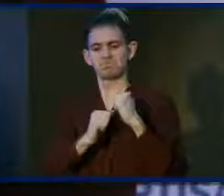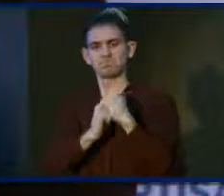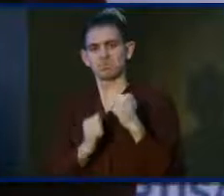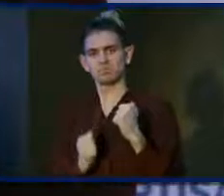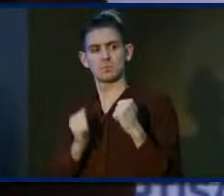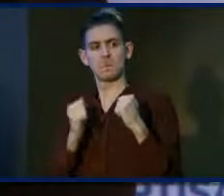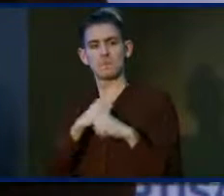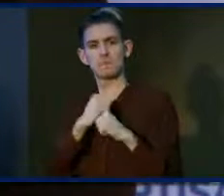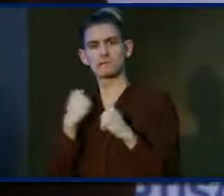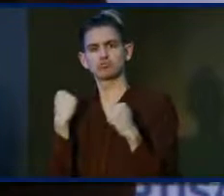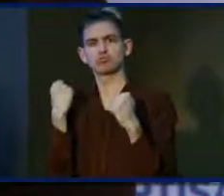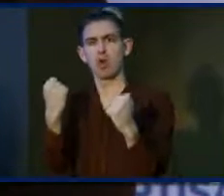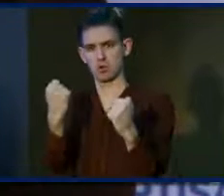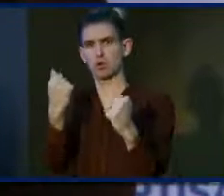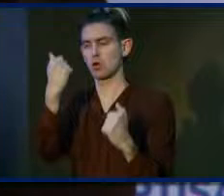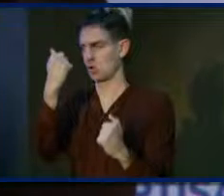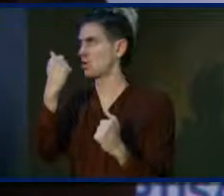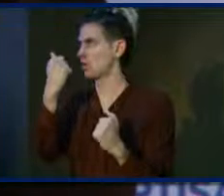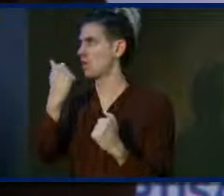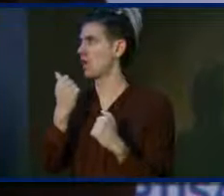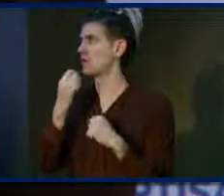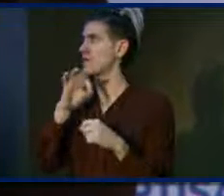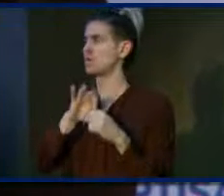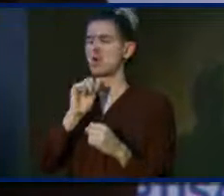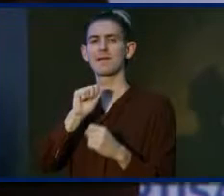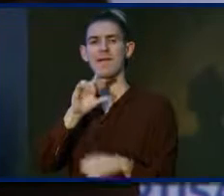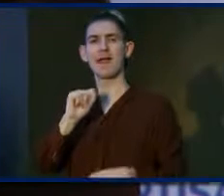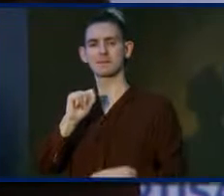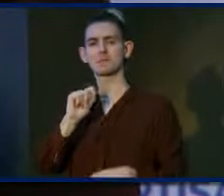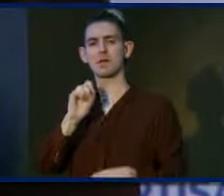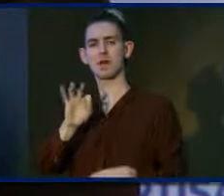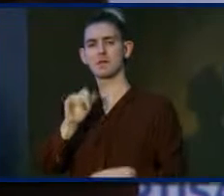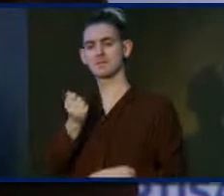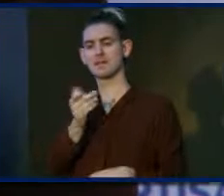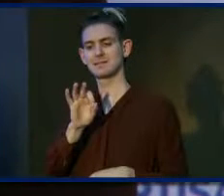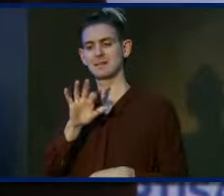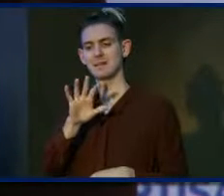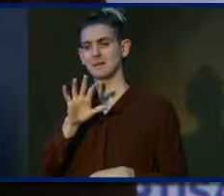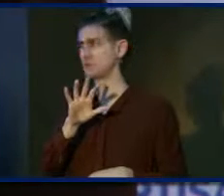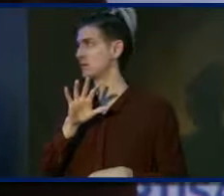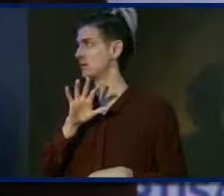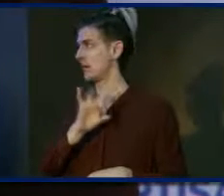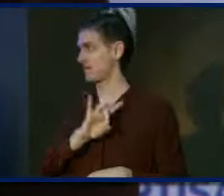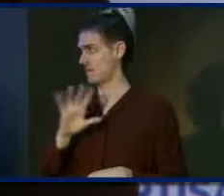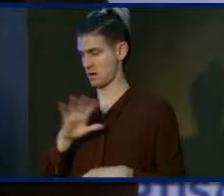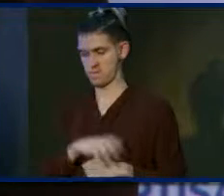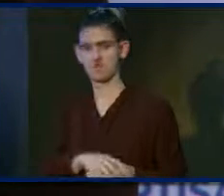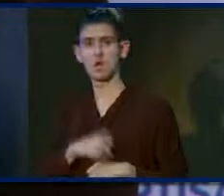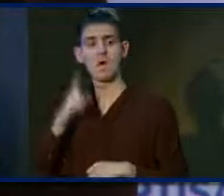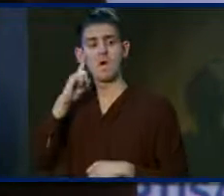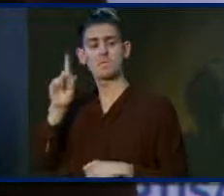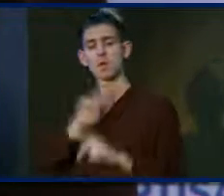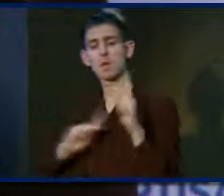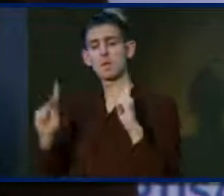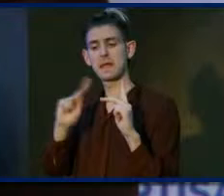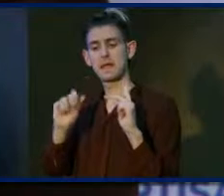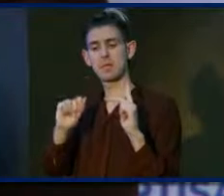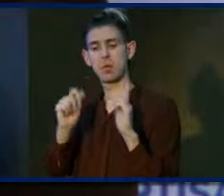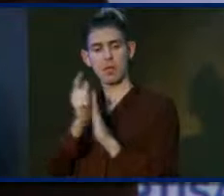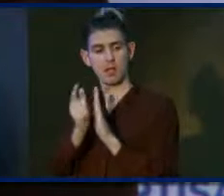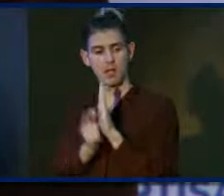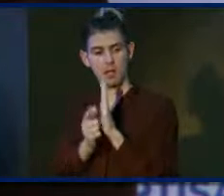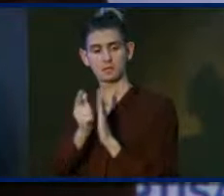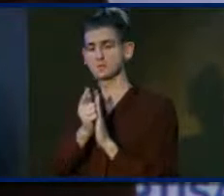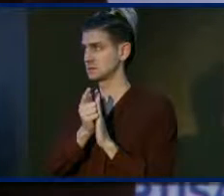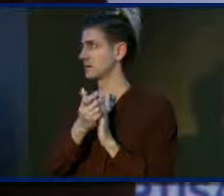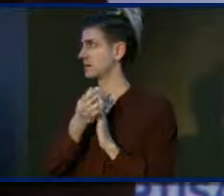1965. In Congress, I'm working on both by helping to pass H.R. 1, the For the People Act, and H.R. 4, the John